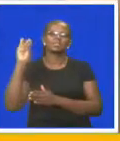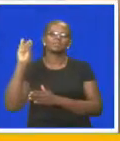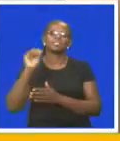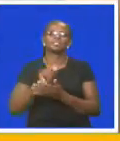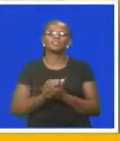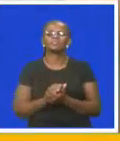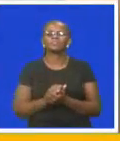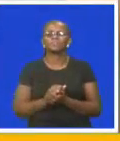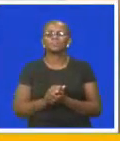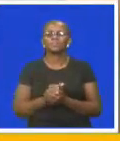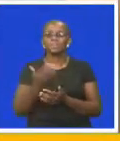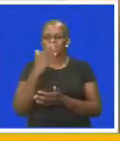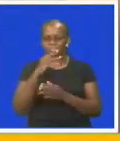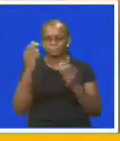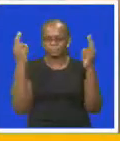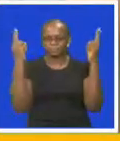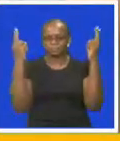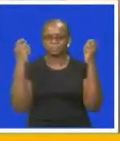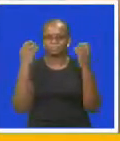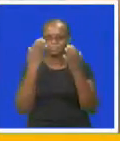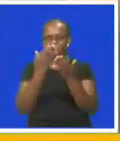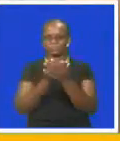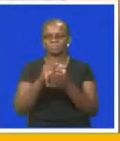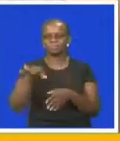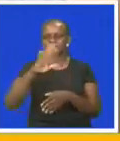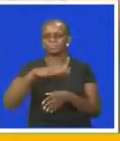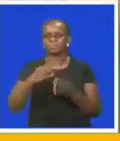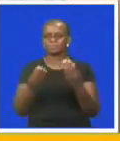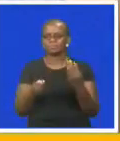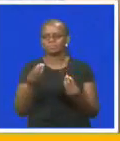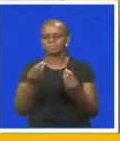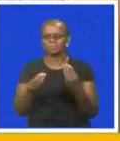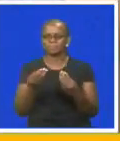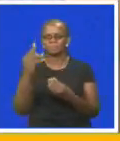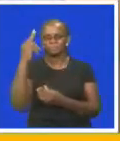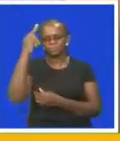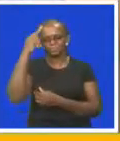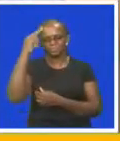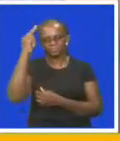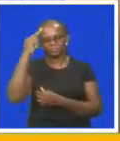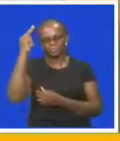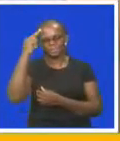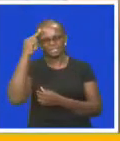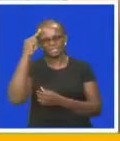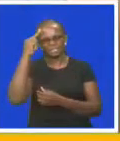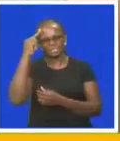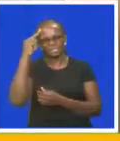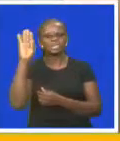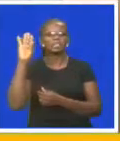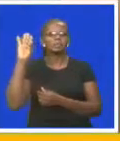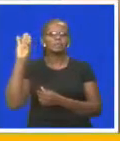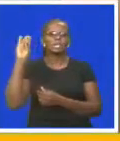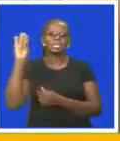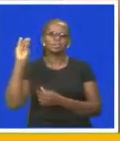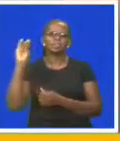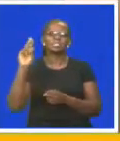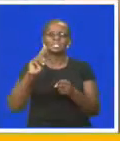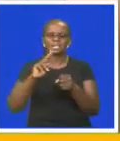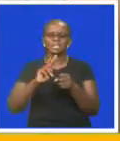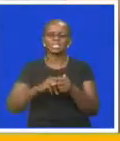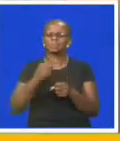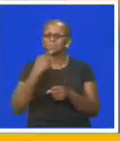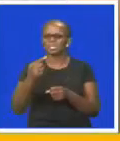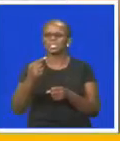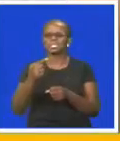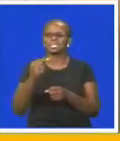lesson? Nokwazi, by the end of the lesson, I'd like the Grade Zeros to have learned more about their animals, to differentiate them from domestic and